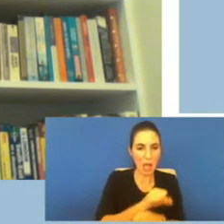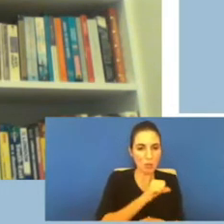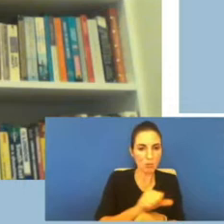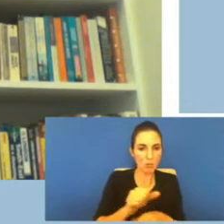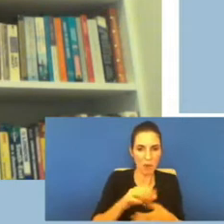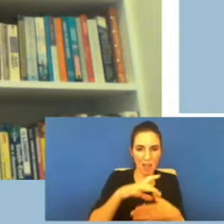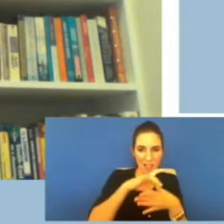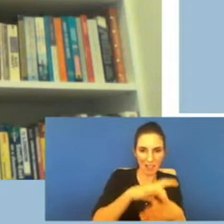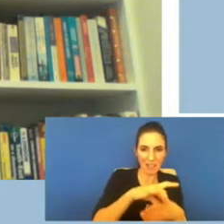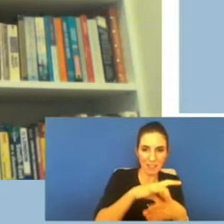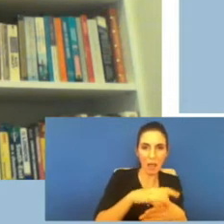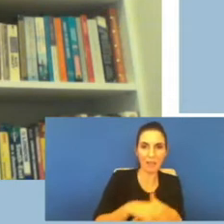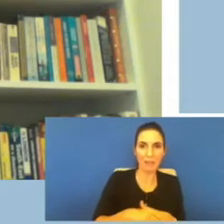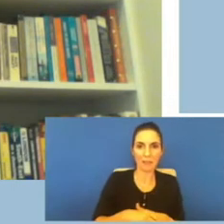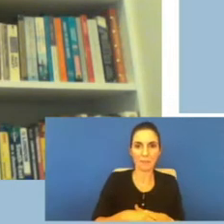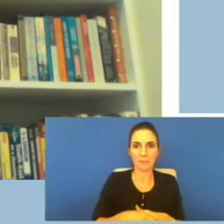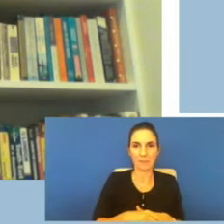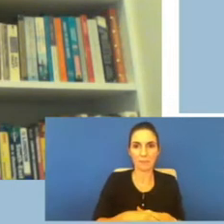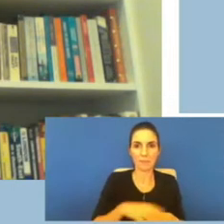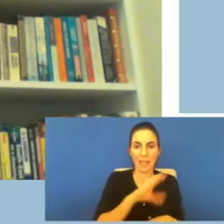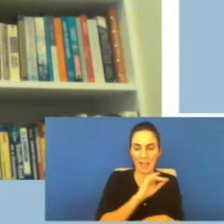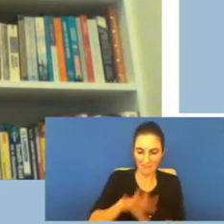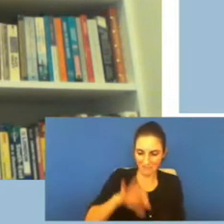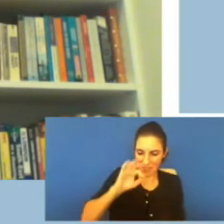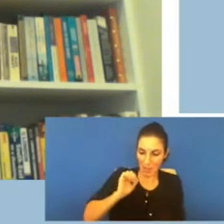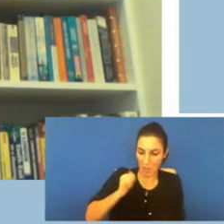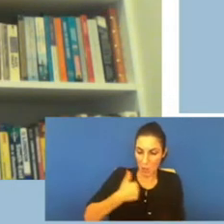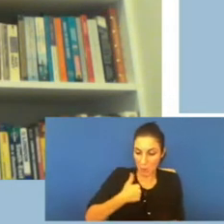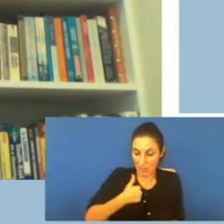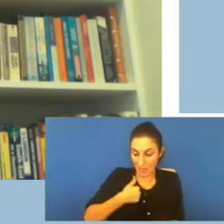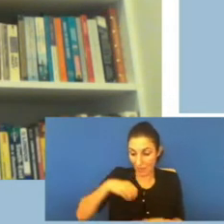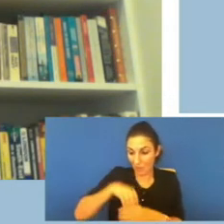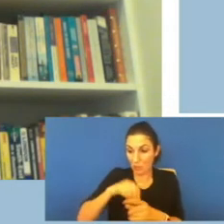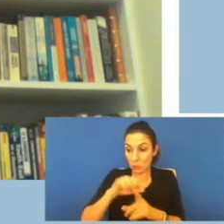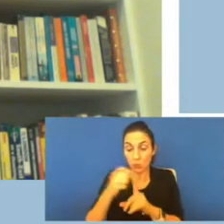rigor, right? Or finding ourselves in situations where,